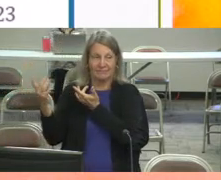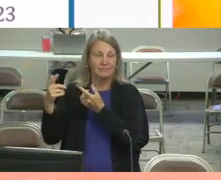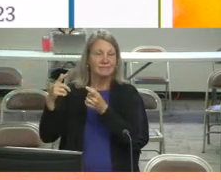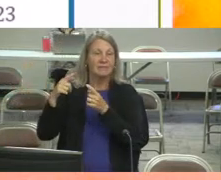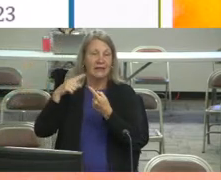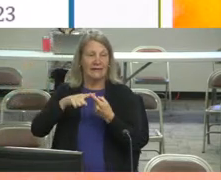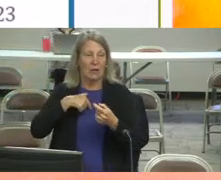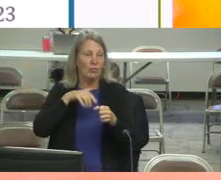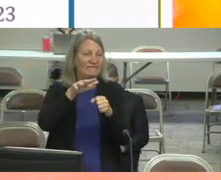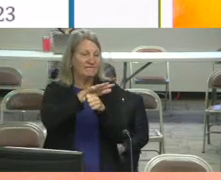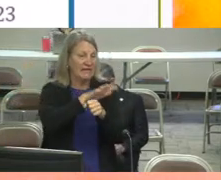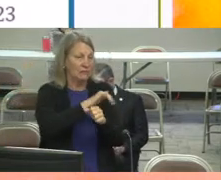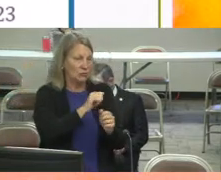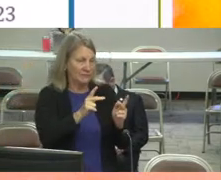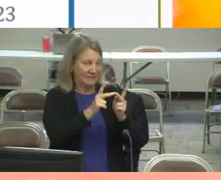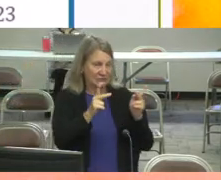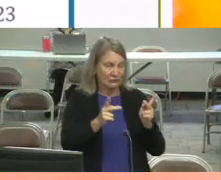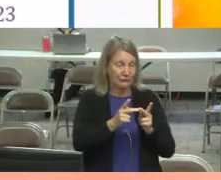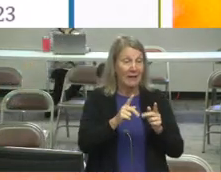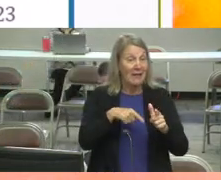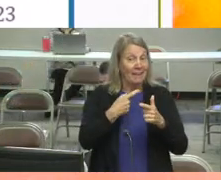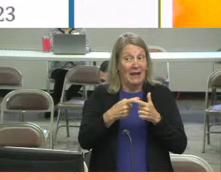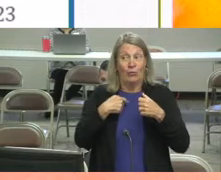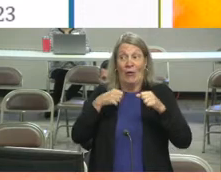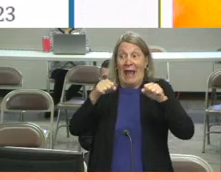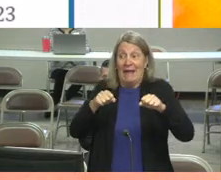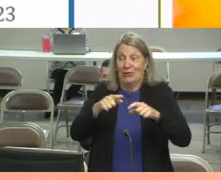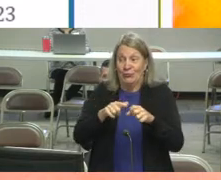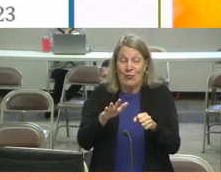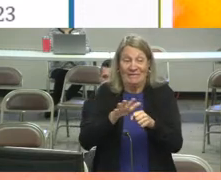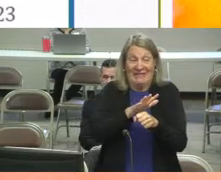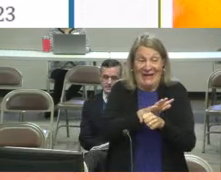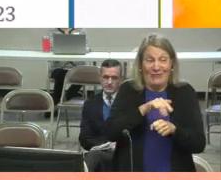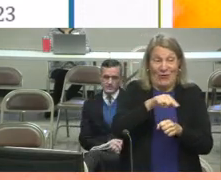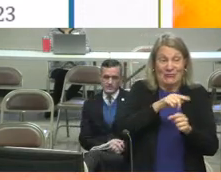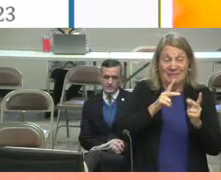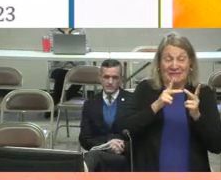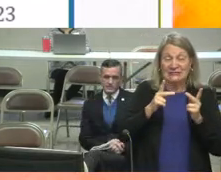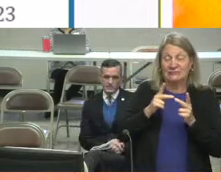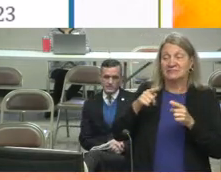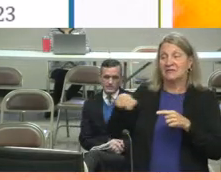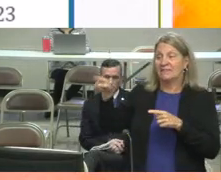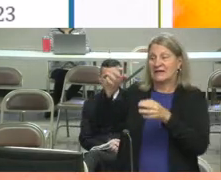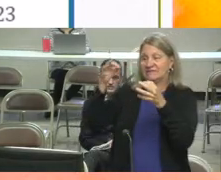waiting list to enroll until we were able to fill those positions